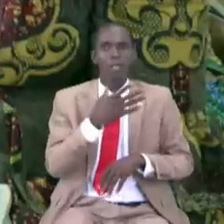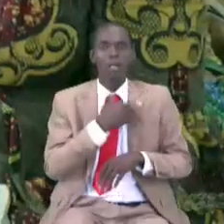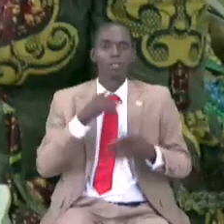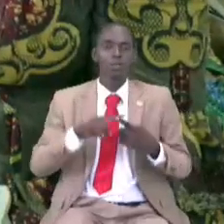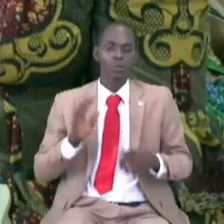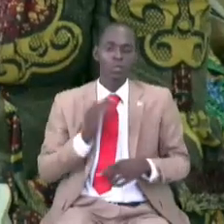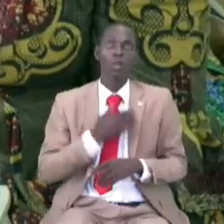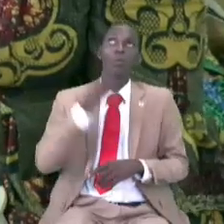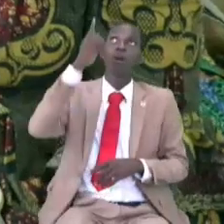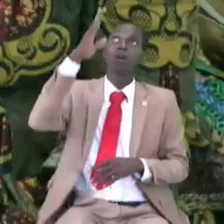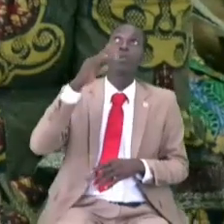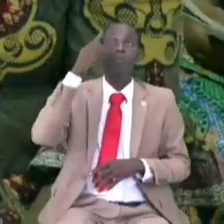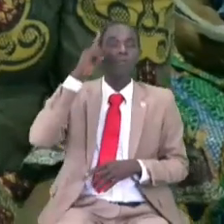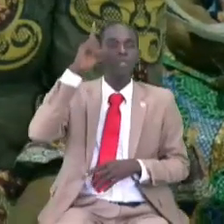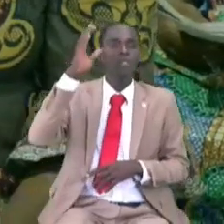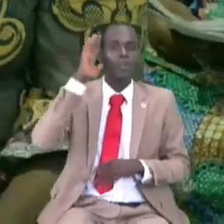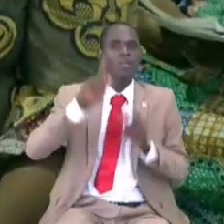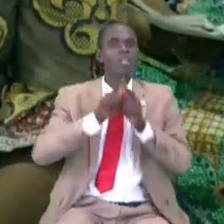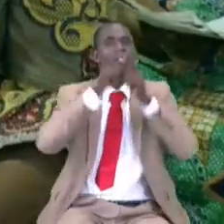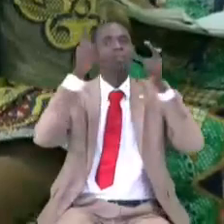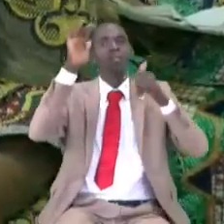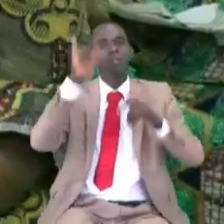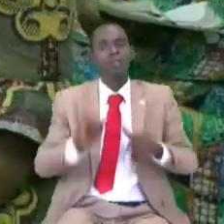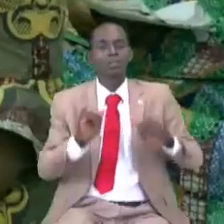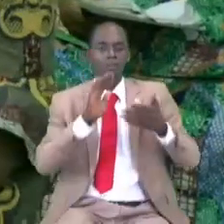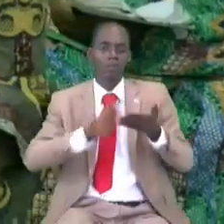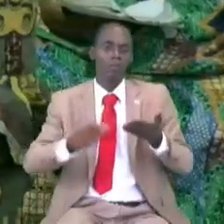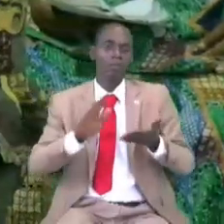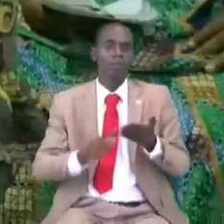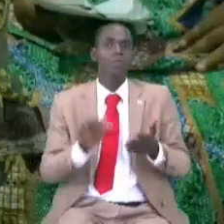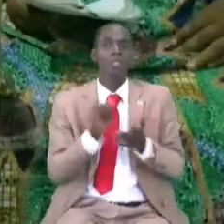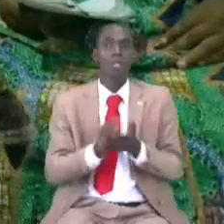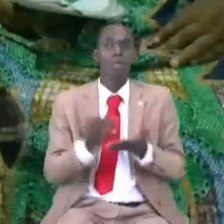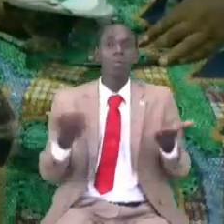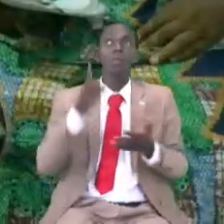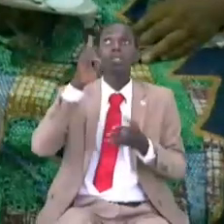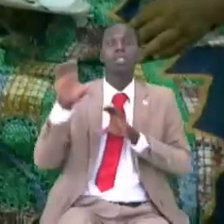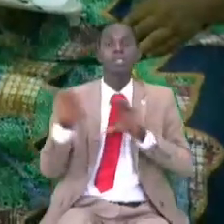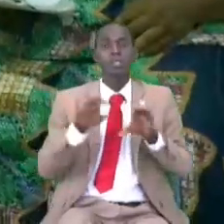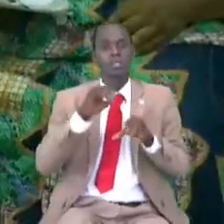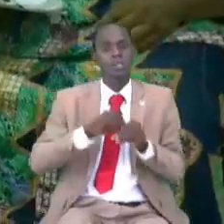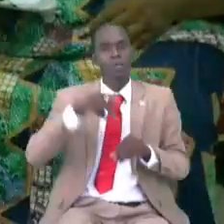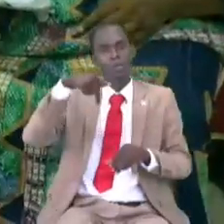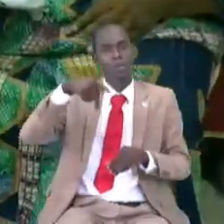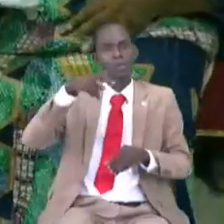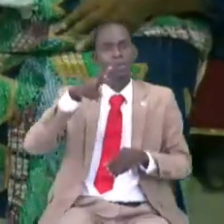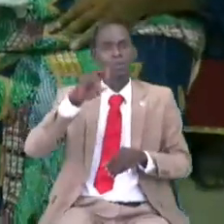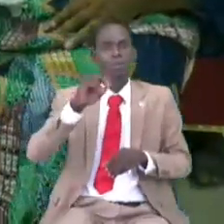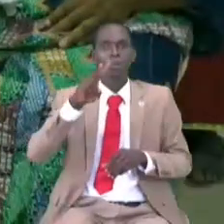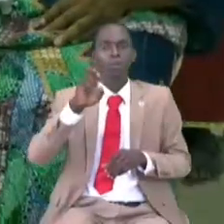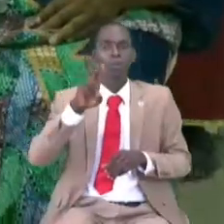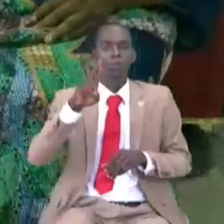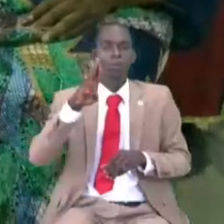pardon. That's what he did in Proverbs chapter 28, reading from verse 13. Proverbs chapter 28,